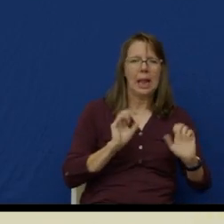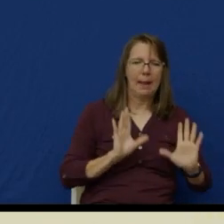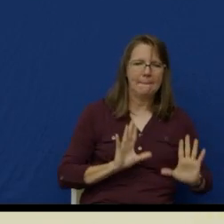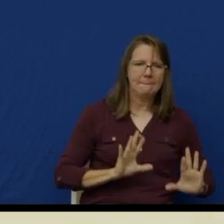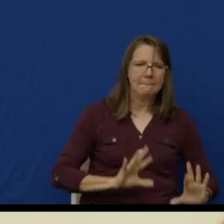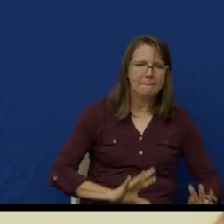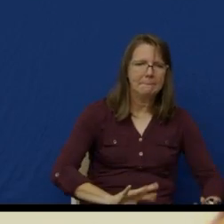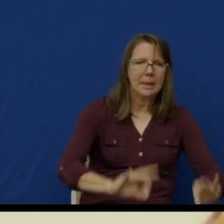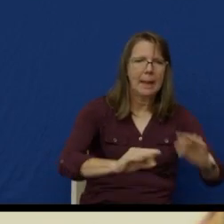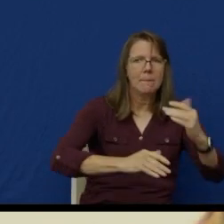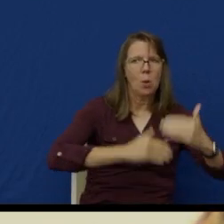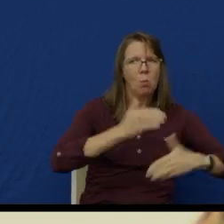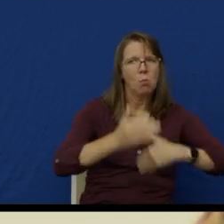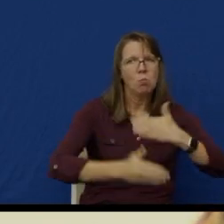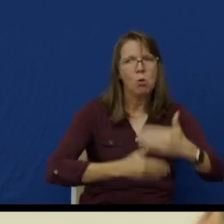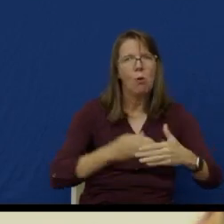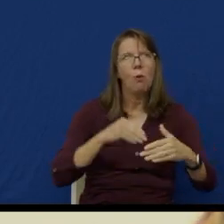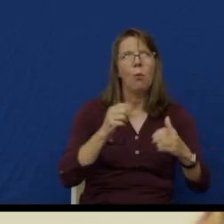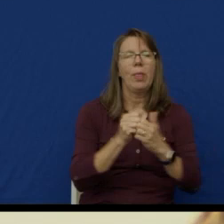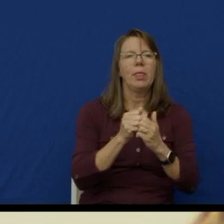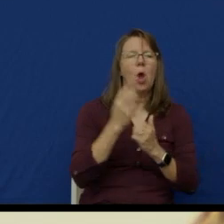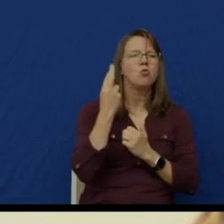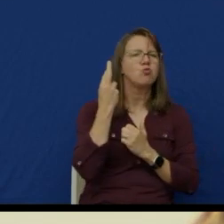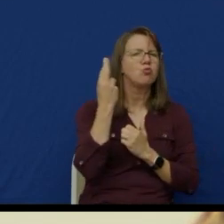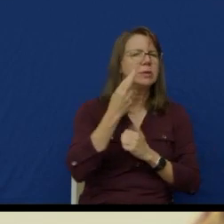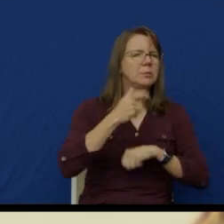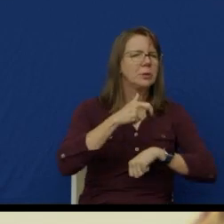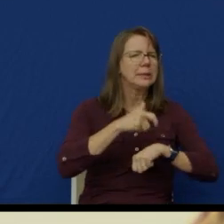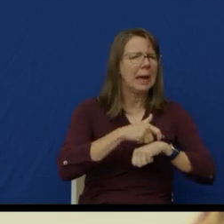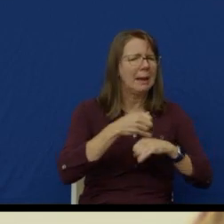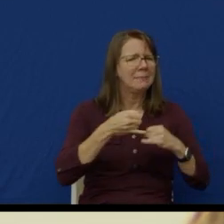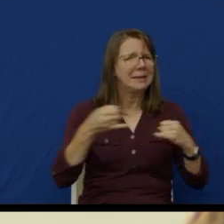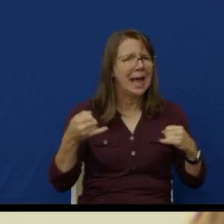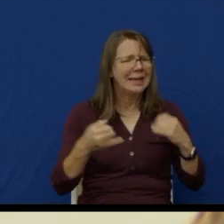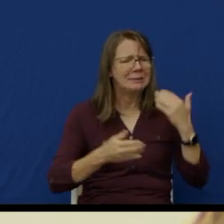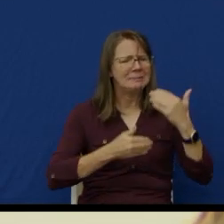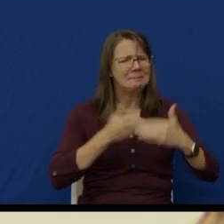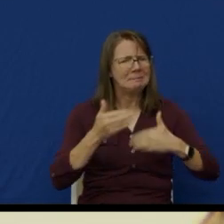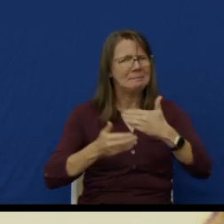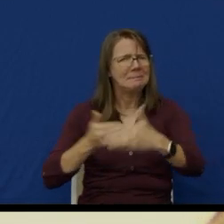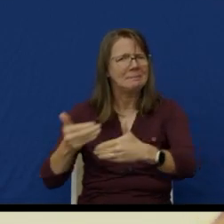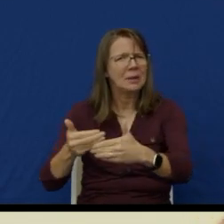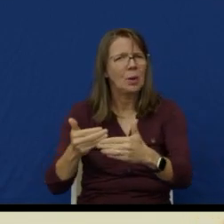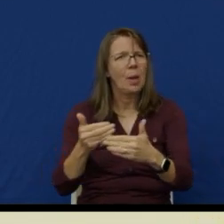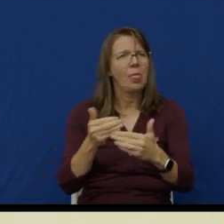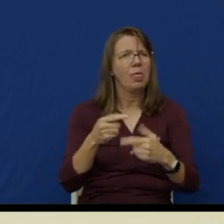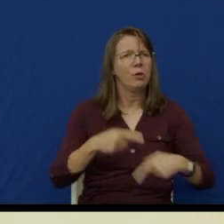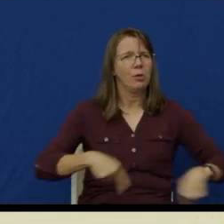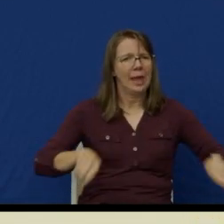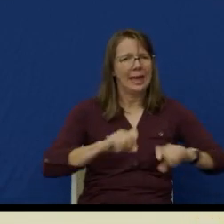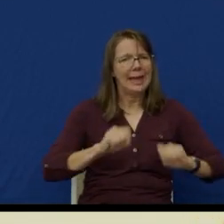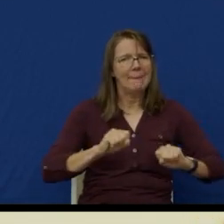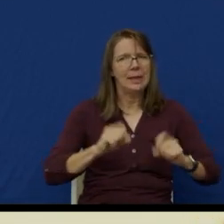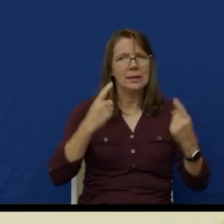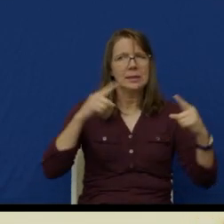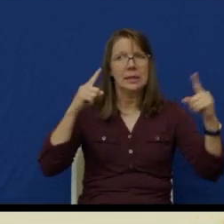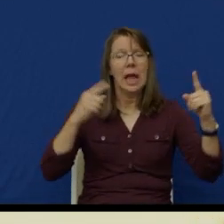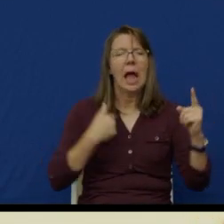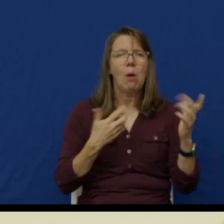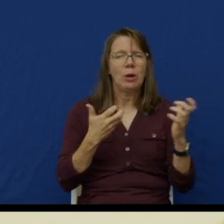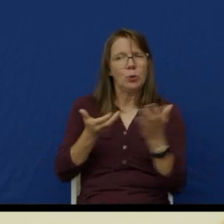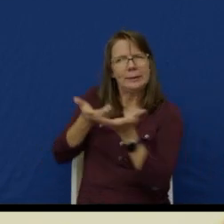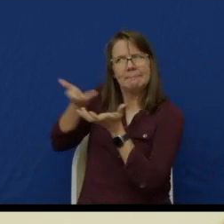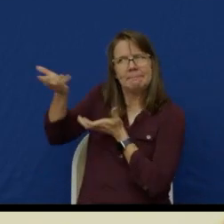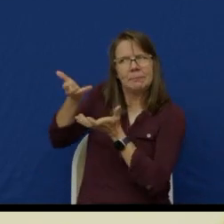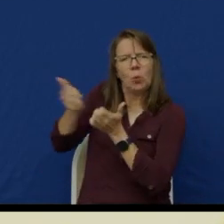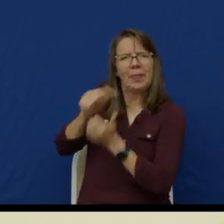well. But I see it as a need, and I would love to have the opportunity to engage with legislators on what that can